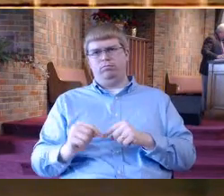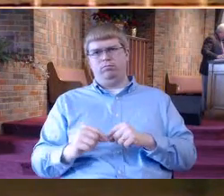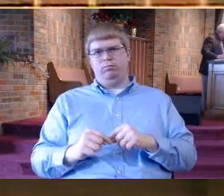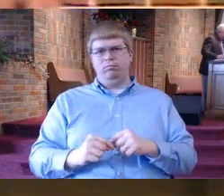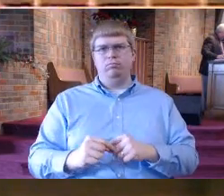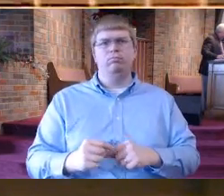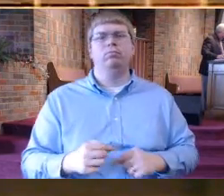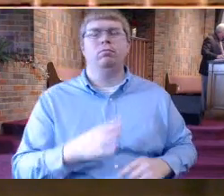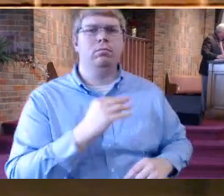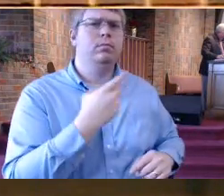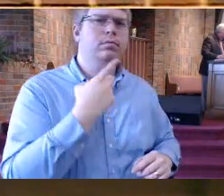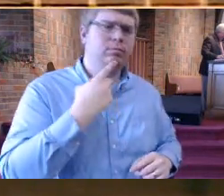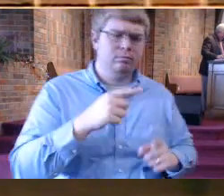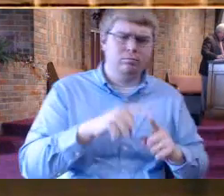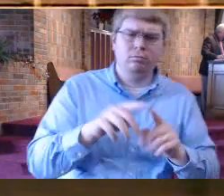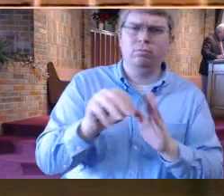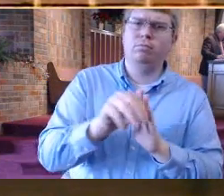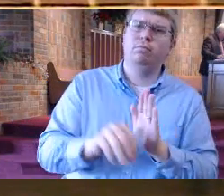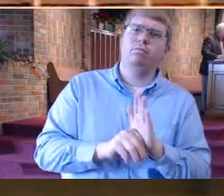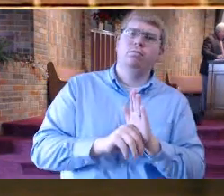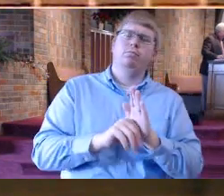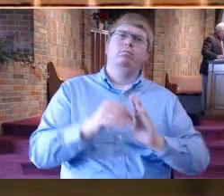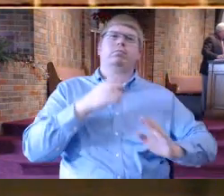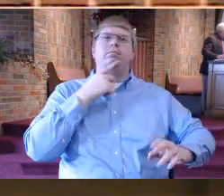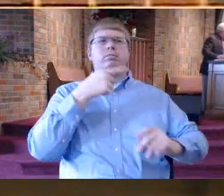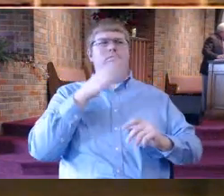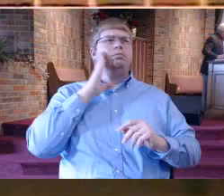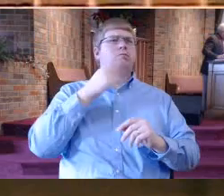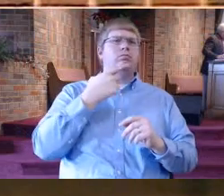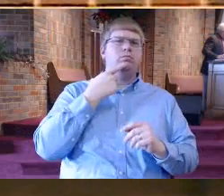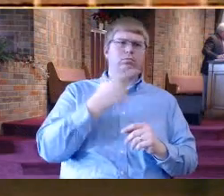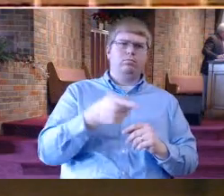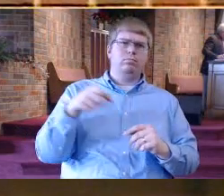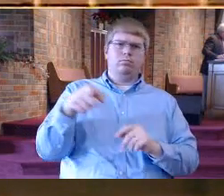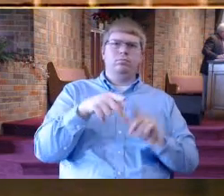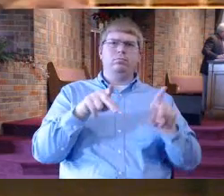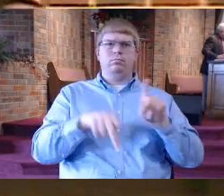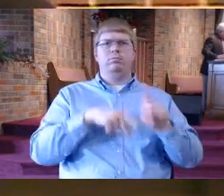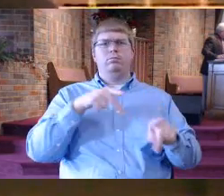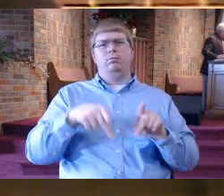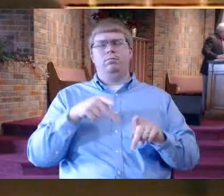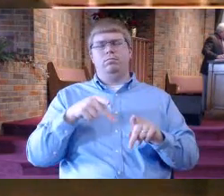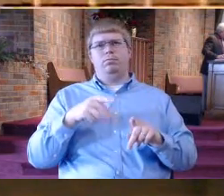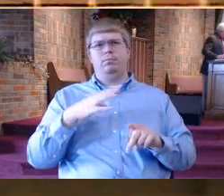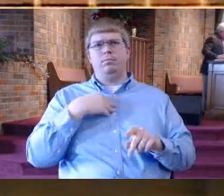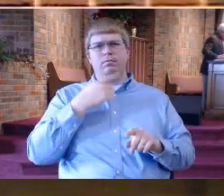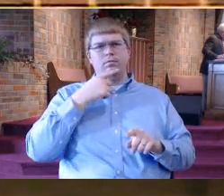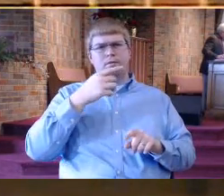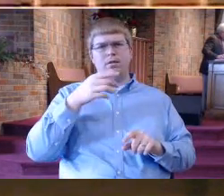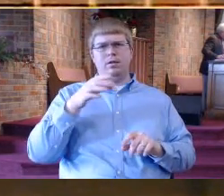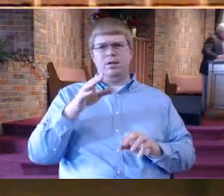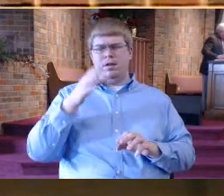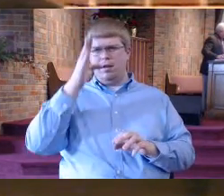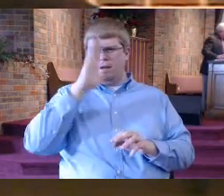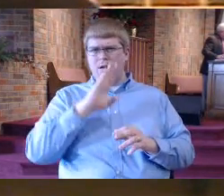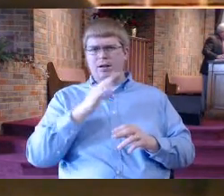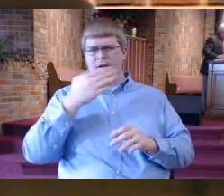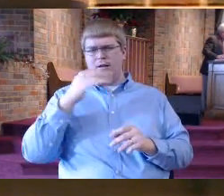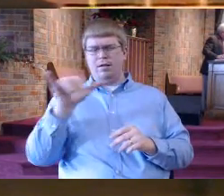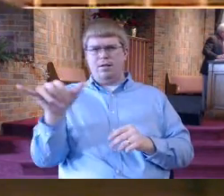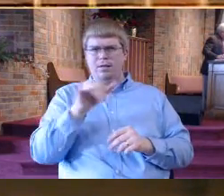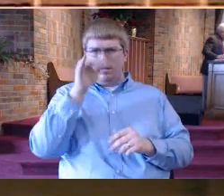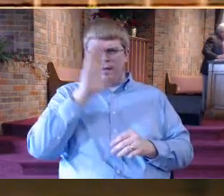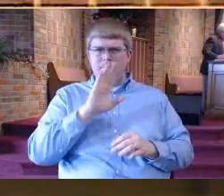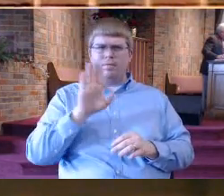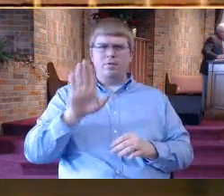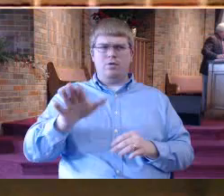you shall say to the children of Israel, the Lord God of your fathers, the God of Abraham, the God of